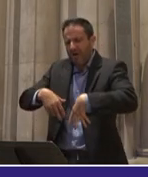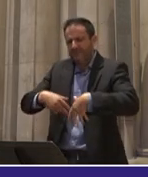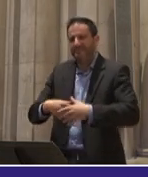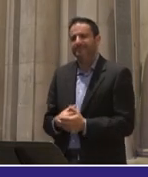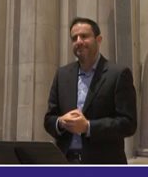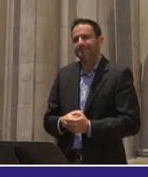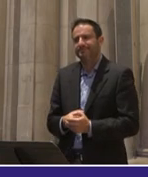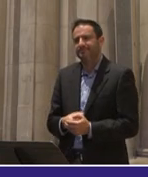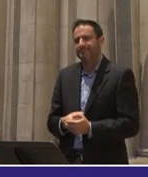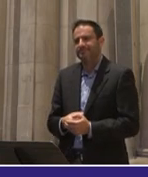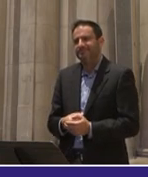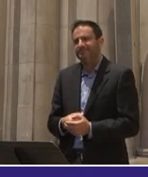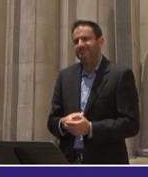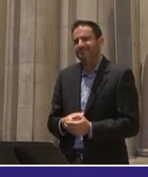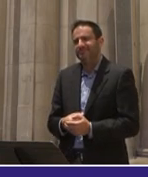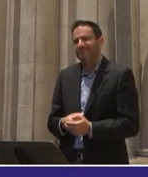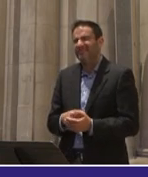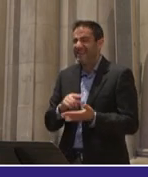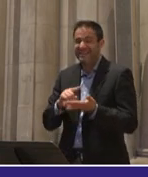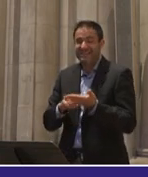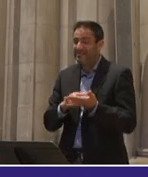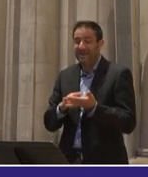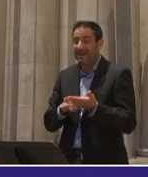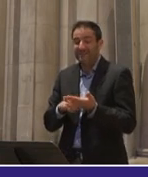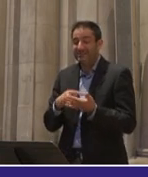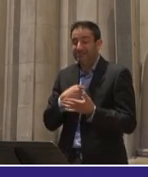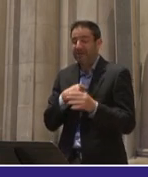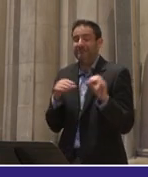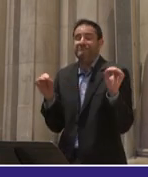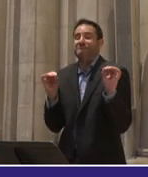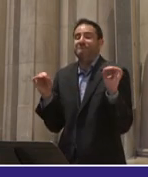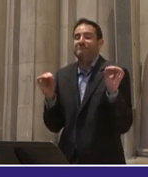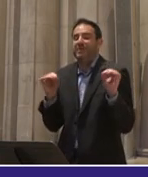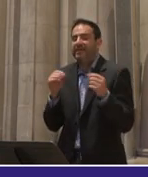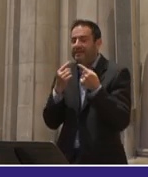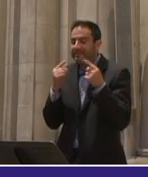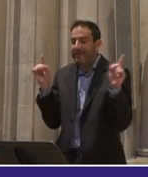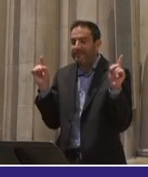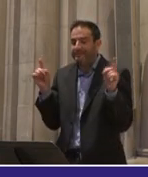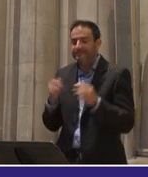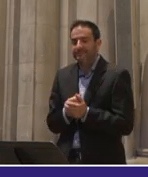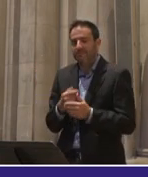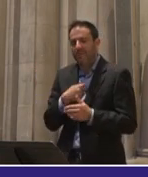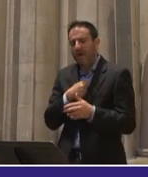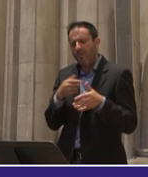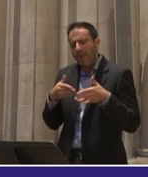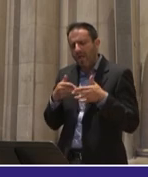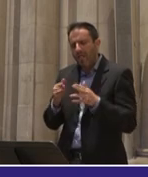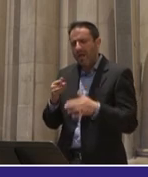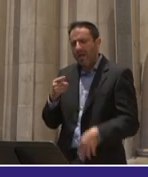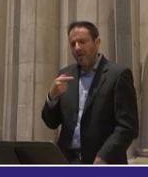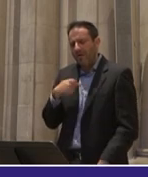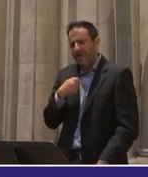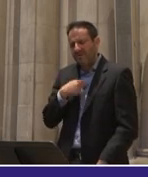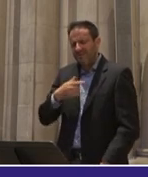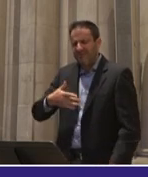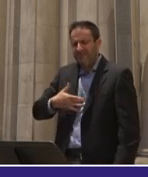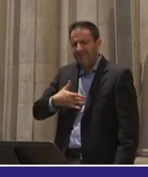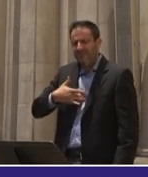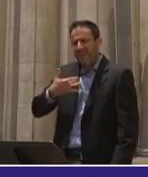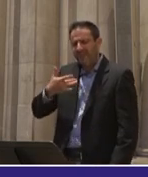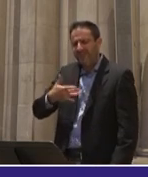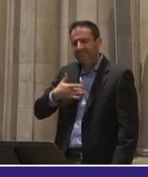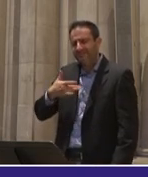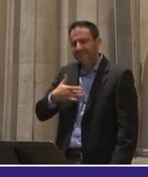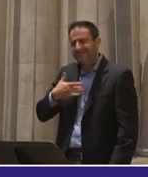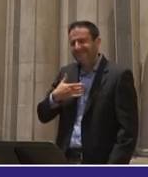And sometimes we don't even have that to tell. Sometimes it's just enough to allow ourselves to feel what we feel when we